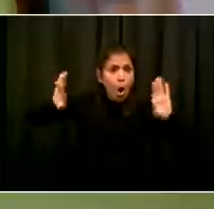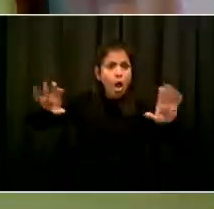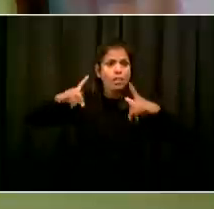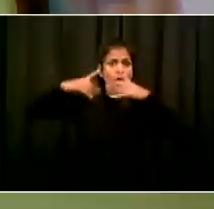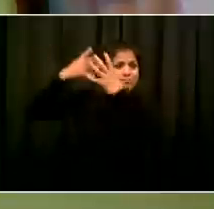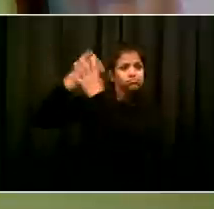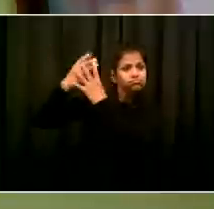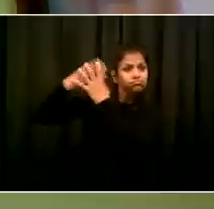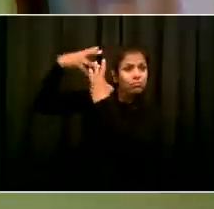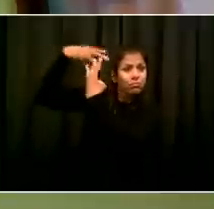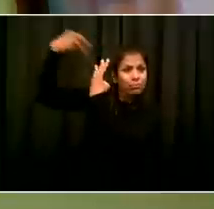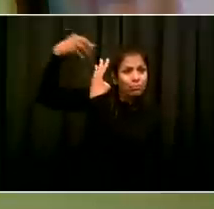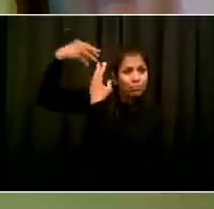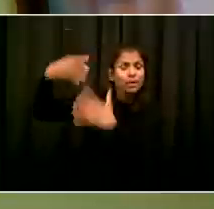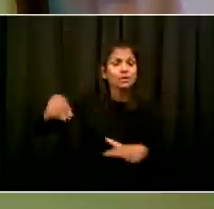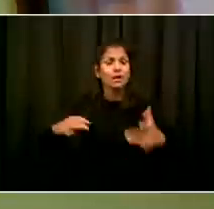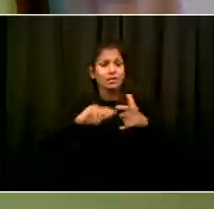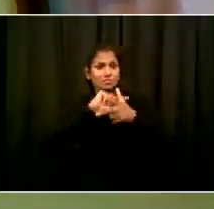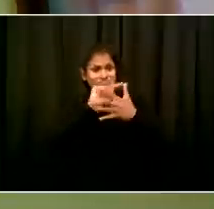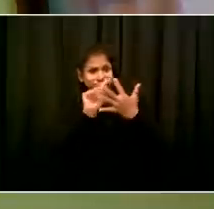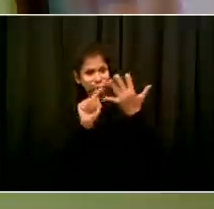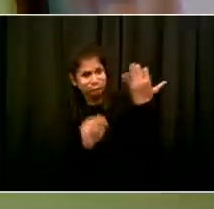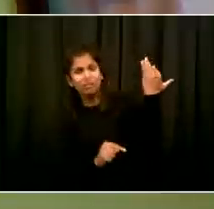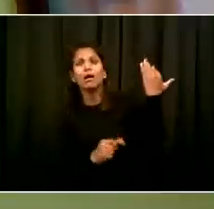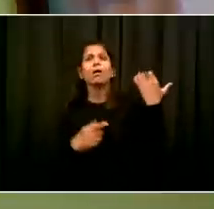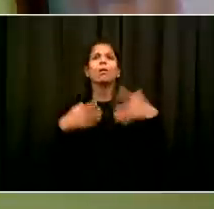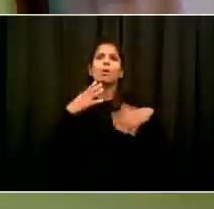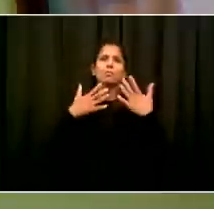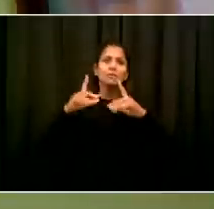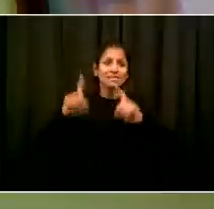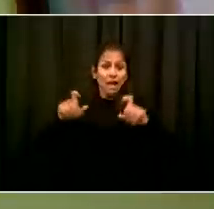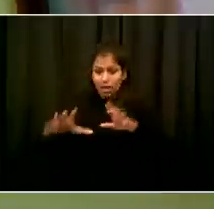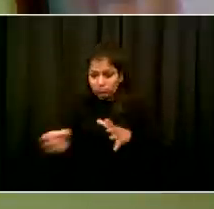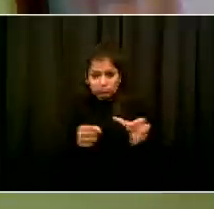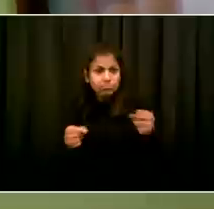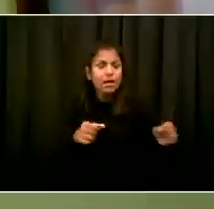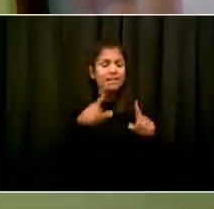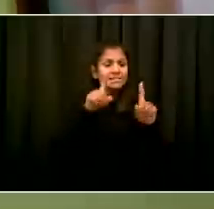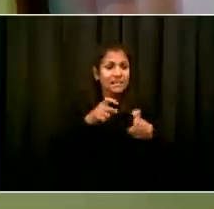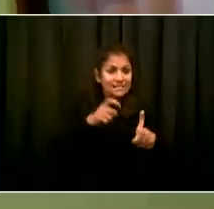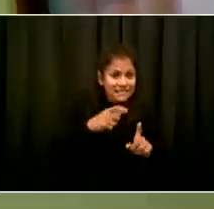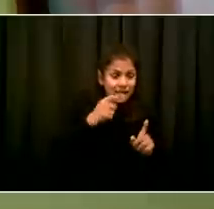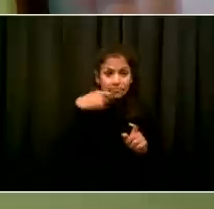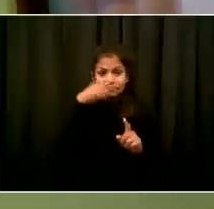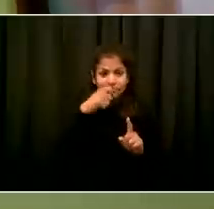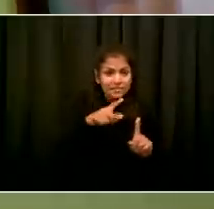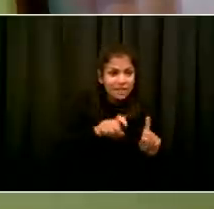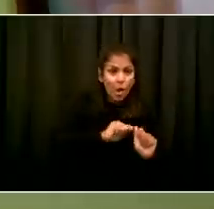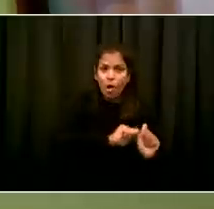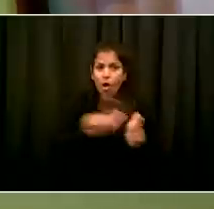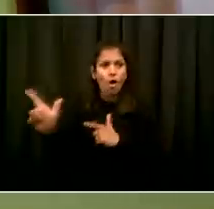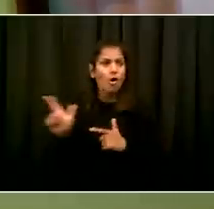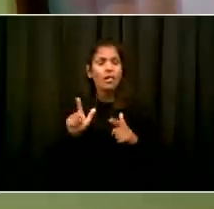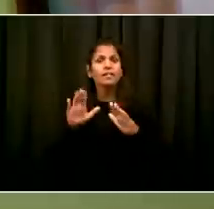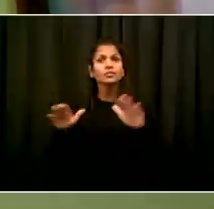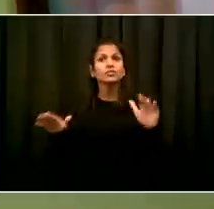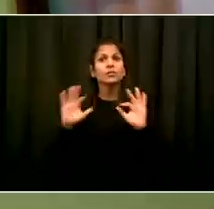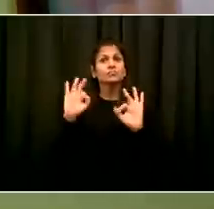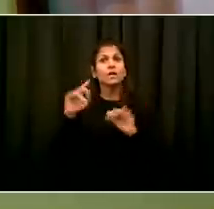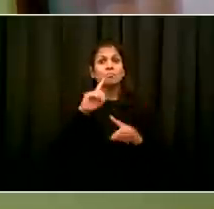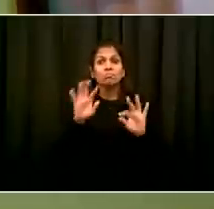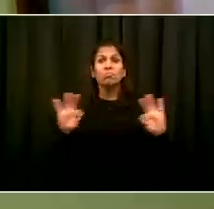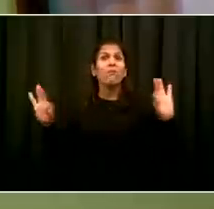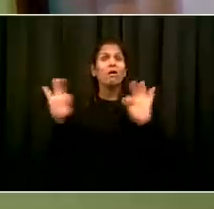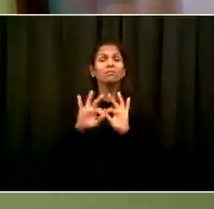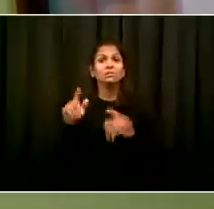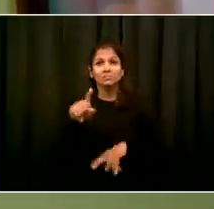people stay home and avoid going to school if they have any symptoms of illness. Those are critical lines of defense, and it's not just New York City.